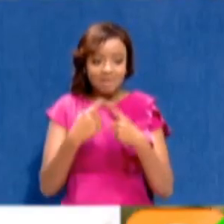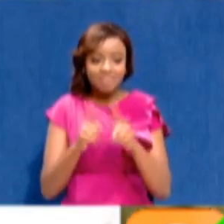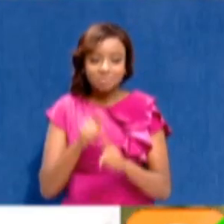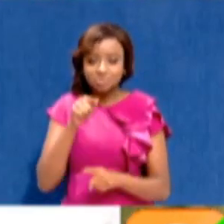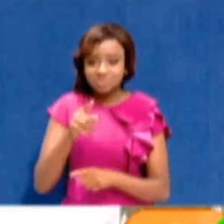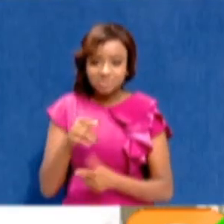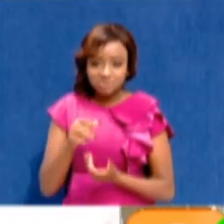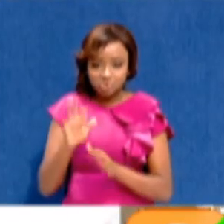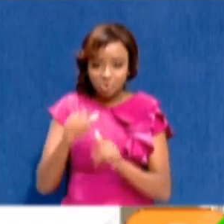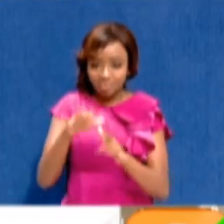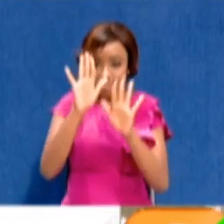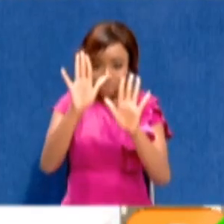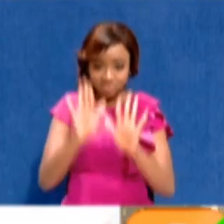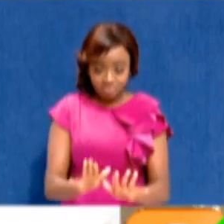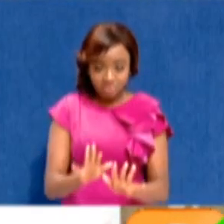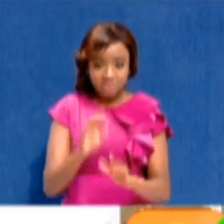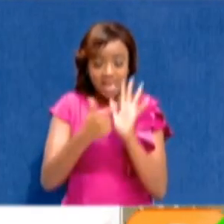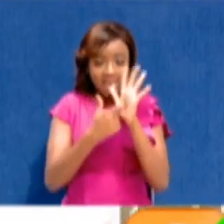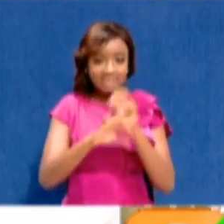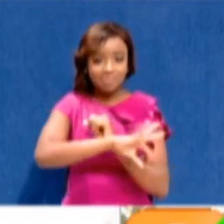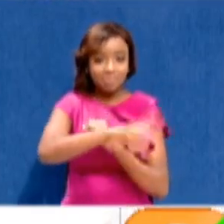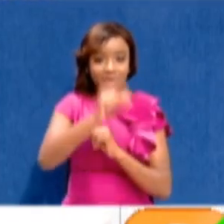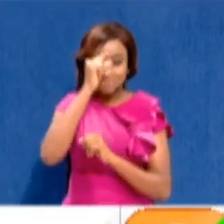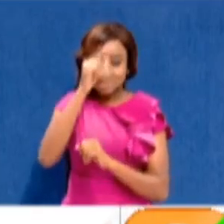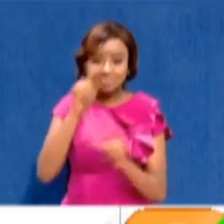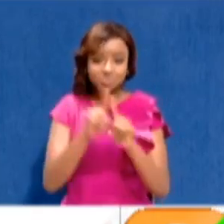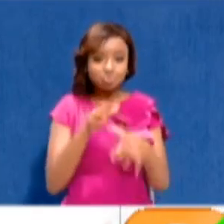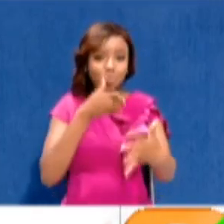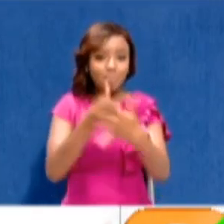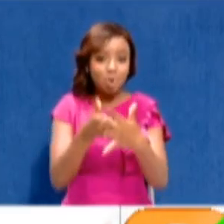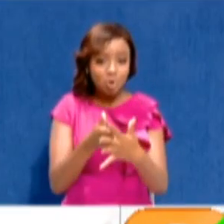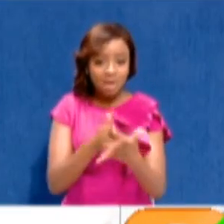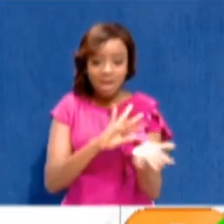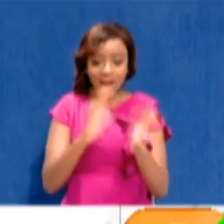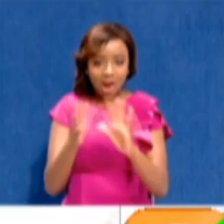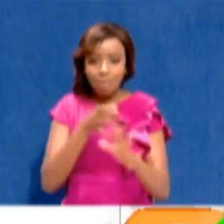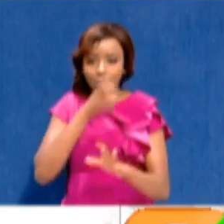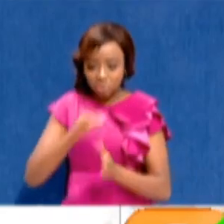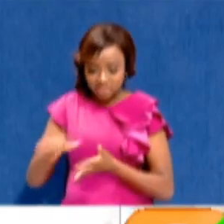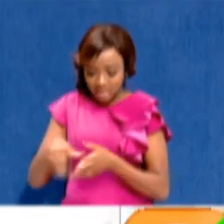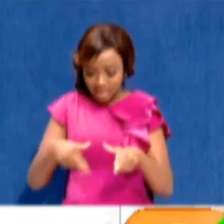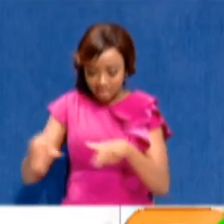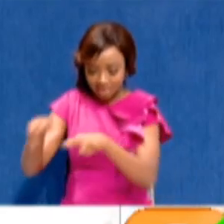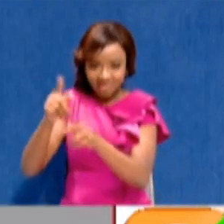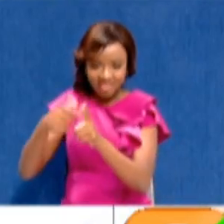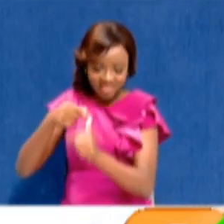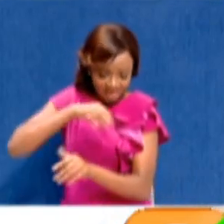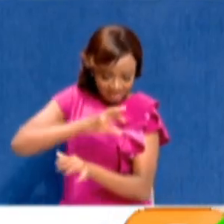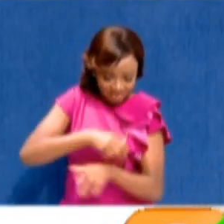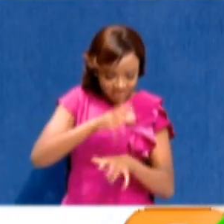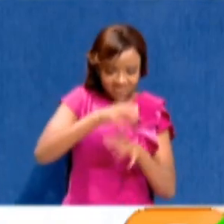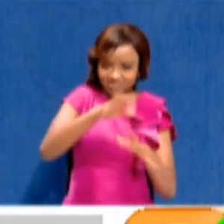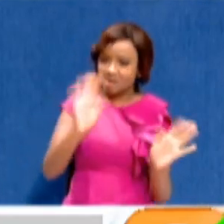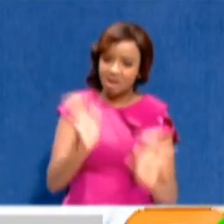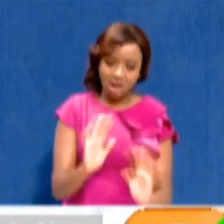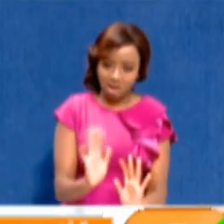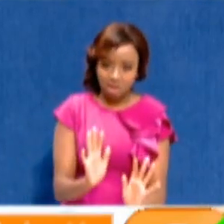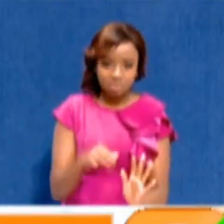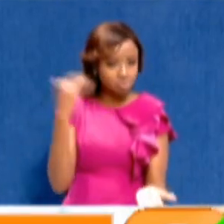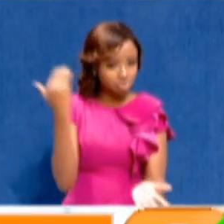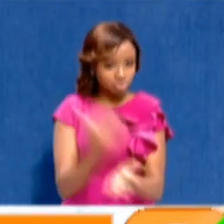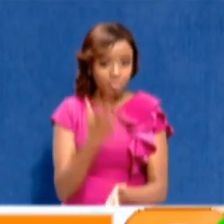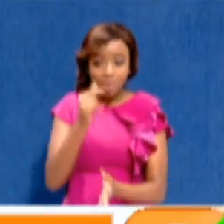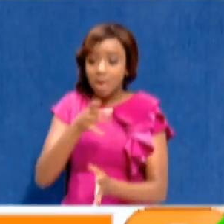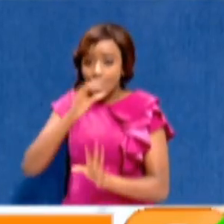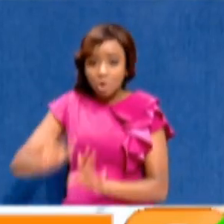also key. The county government has also banned cultivation along riverbanks. Tuna mambo ya mafuriko hapa. Hapa